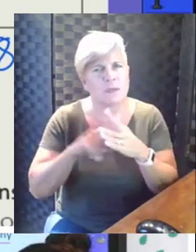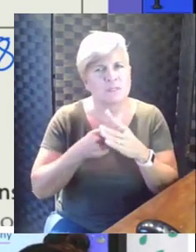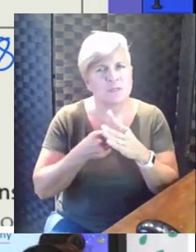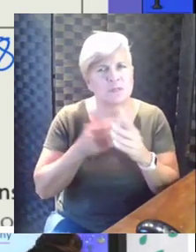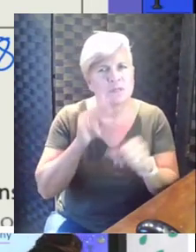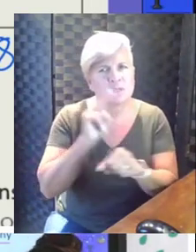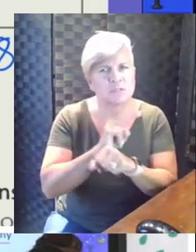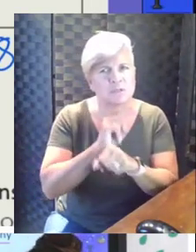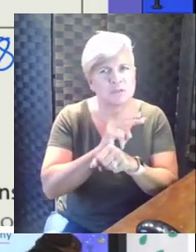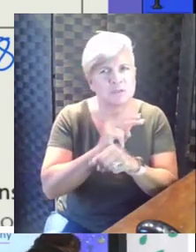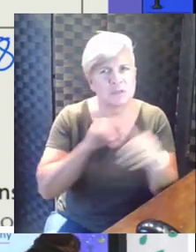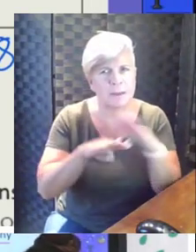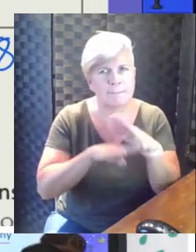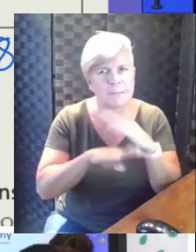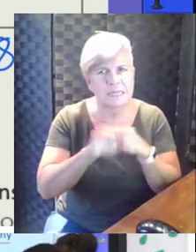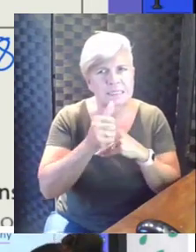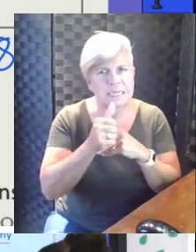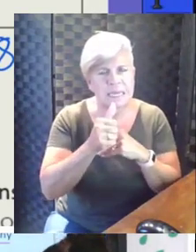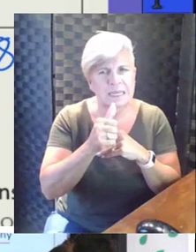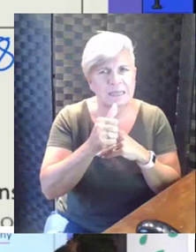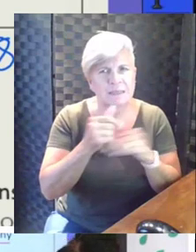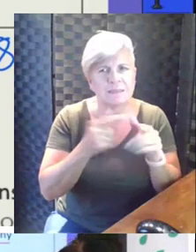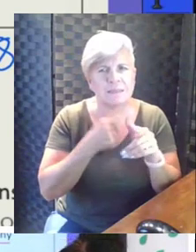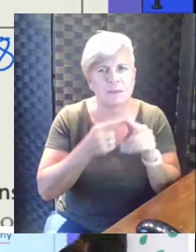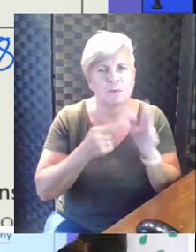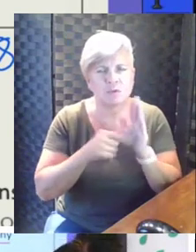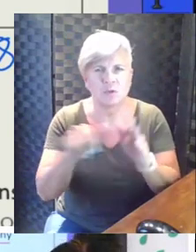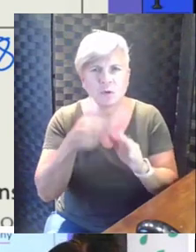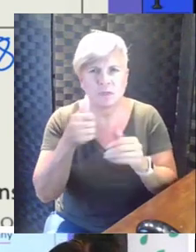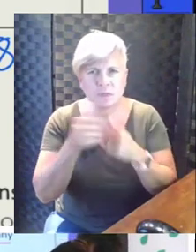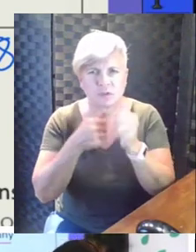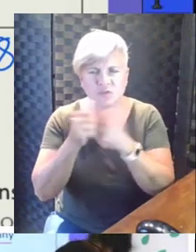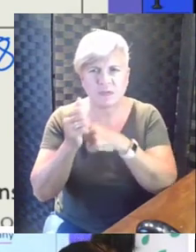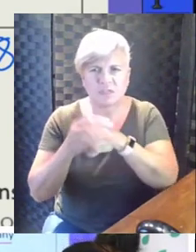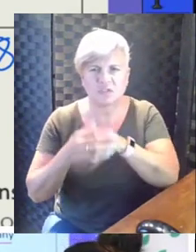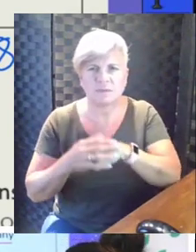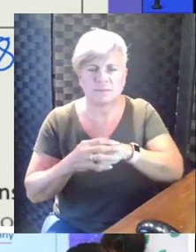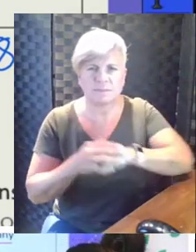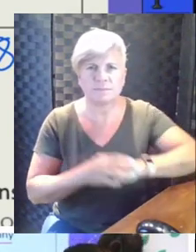start by using base 10 models, and then we'll show one other strategy.